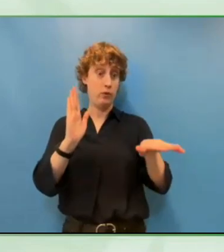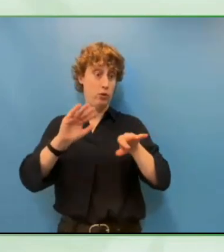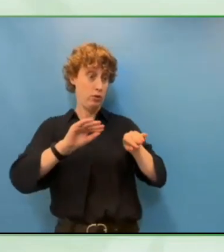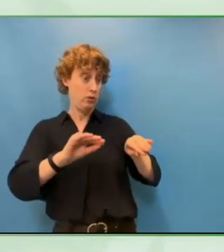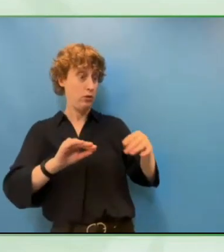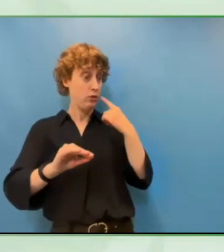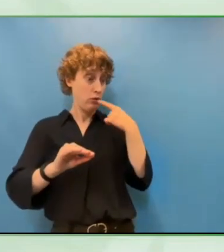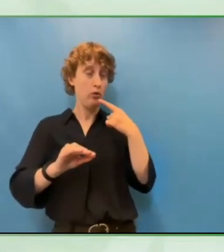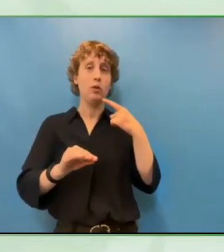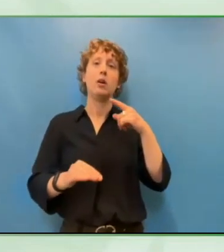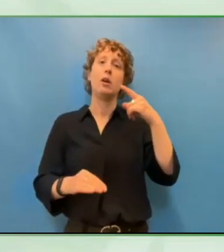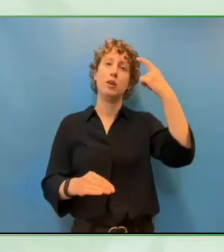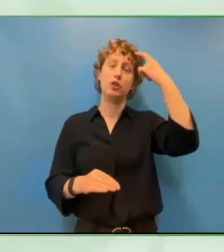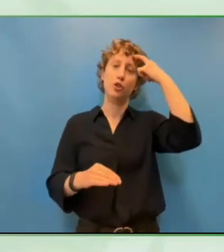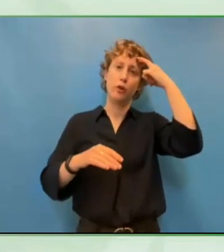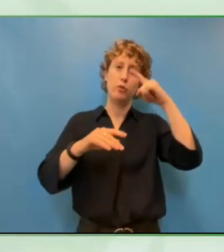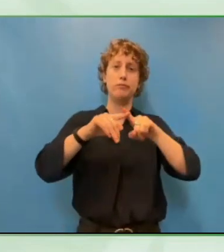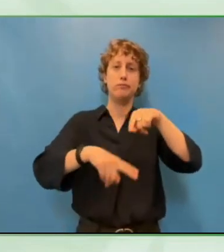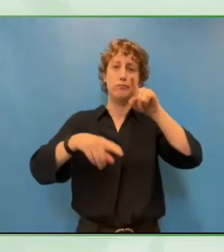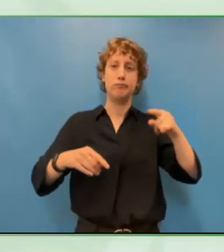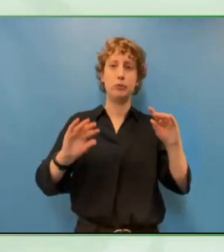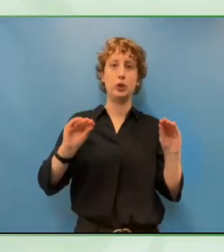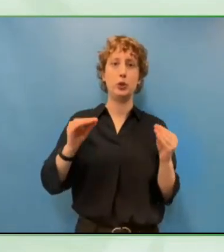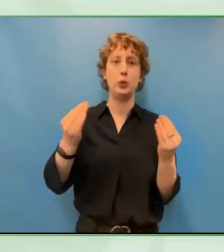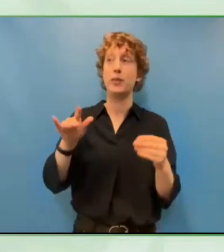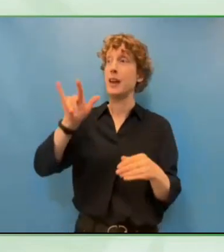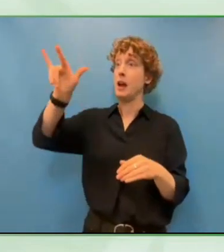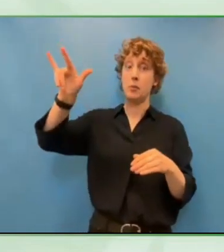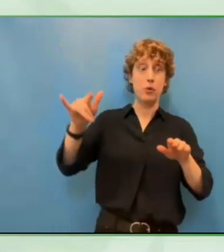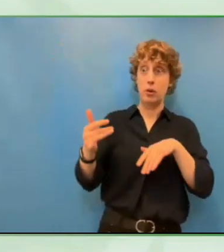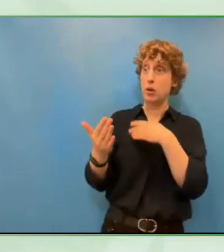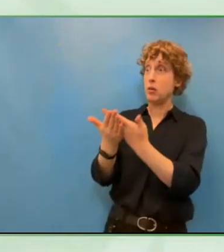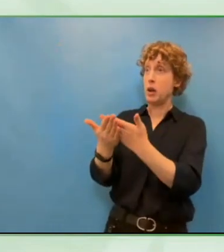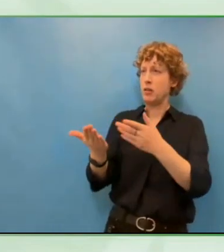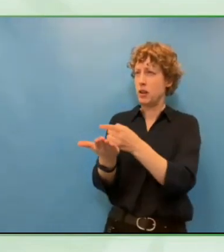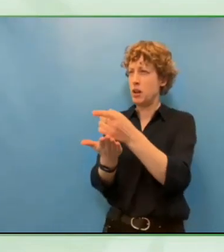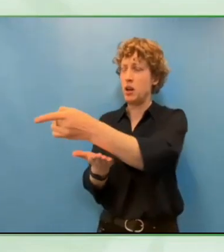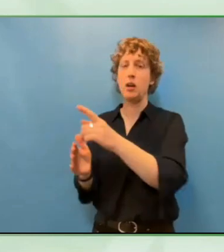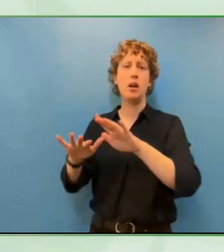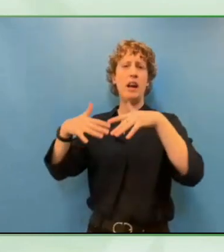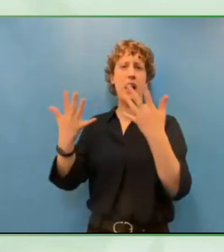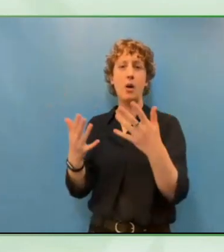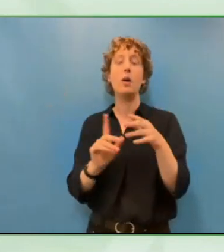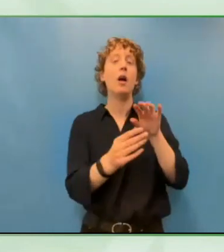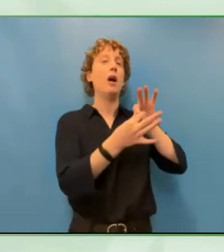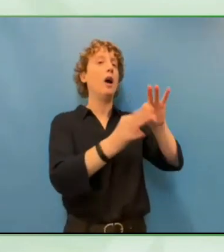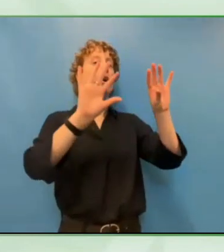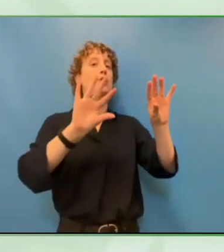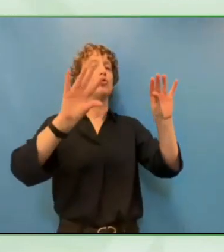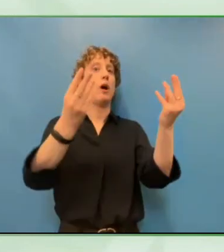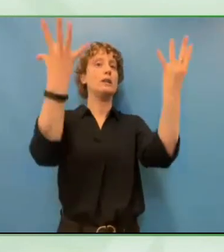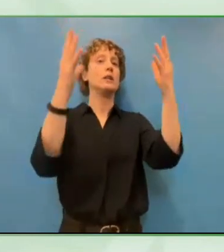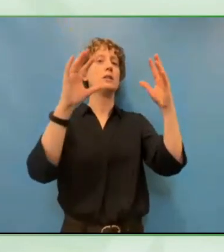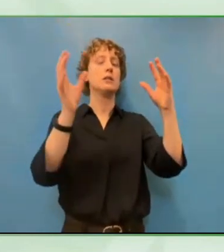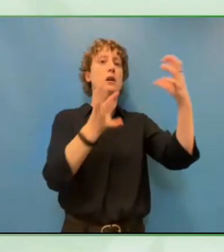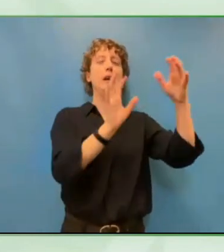to navigate the airport. So this is far away from a crisis, but the point here is